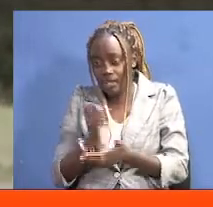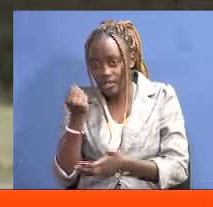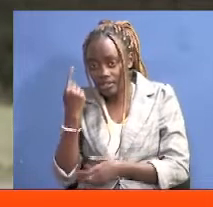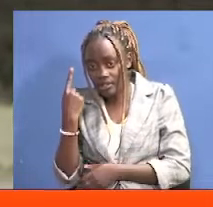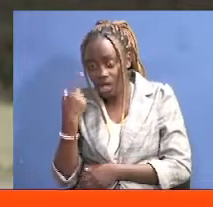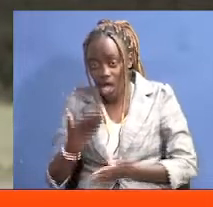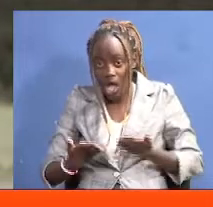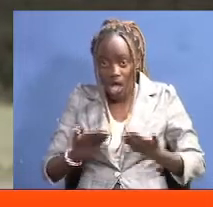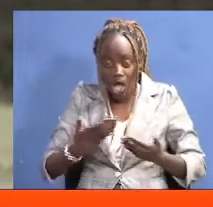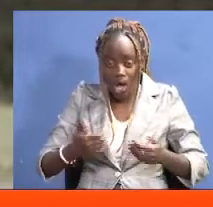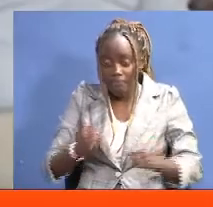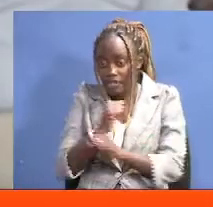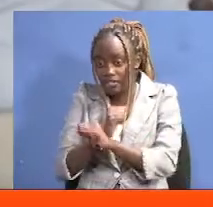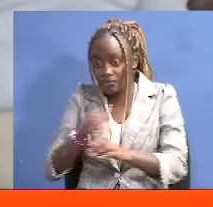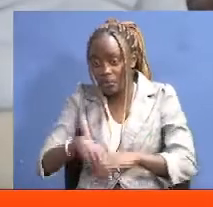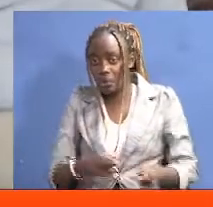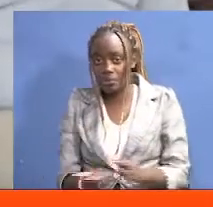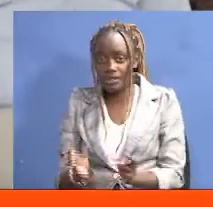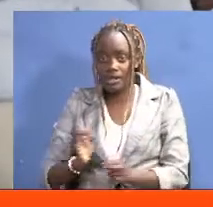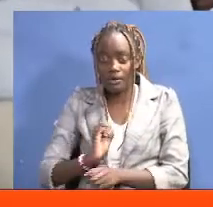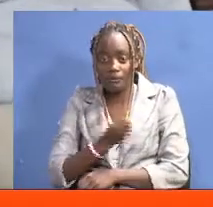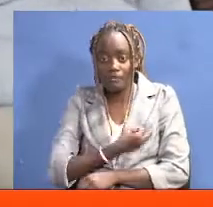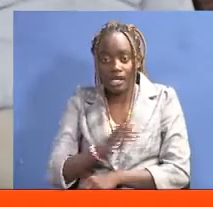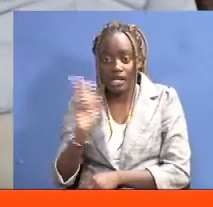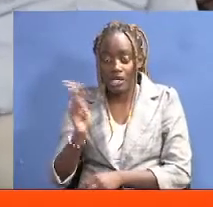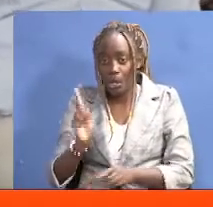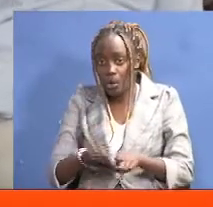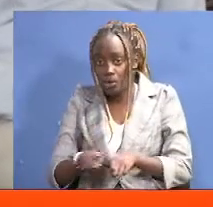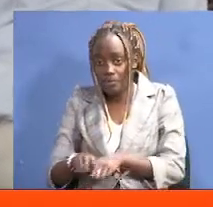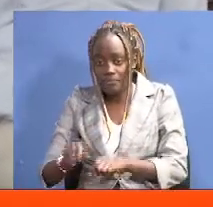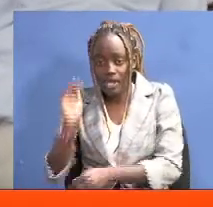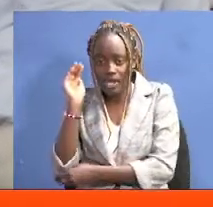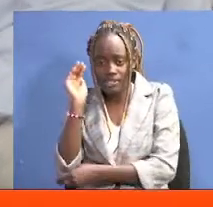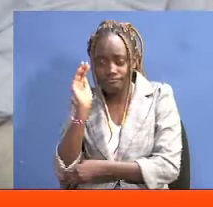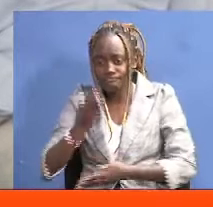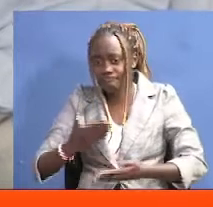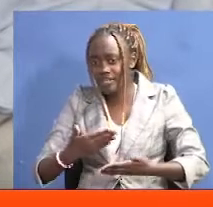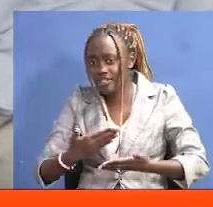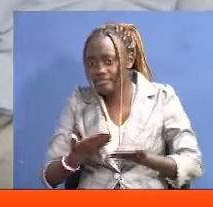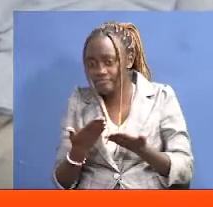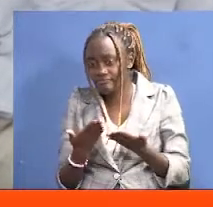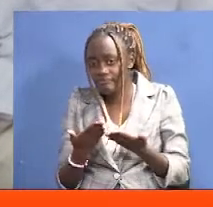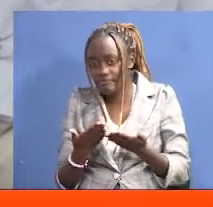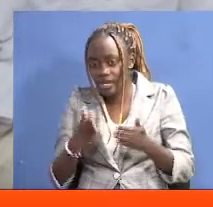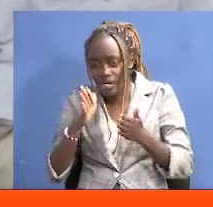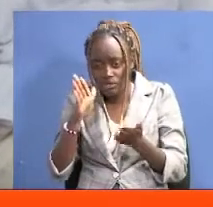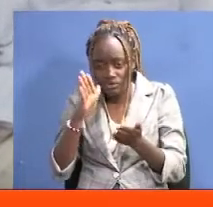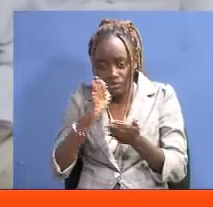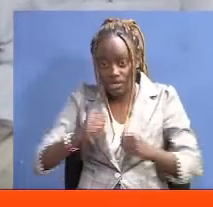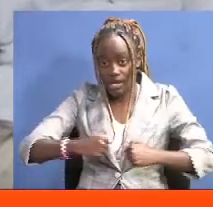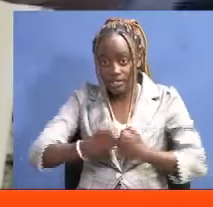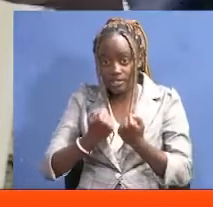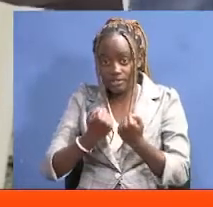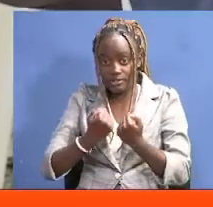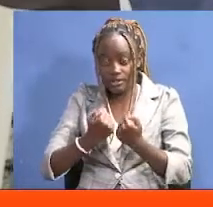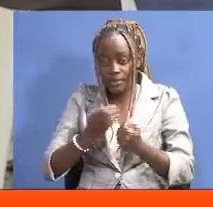understand how to be safe on our roads. Kenyans were also asked to assist organizations in reducing road accidents